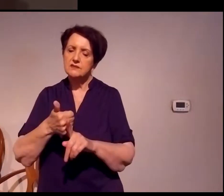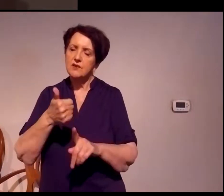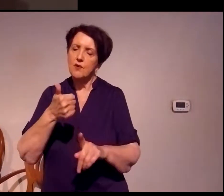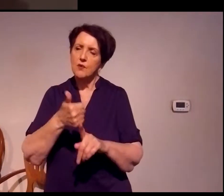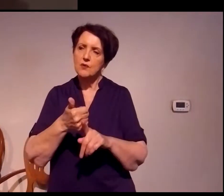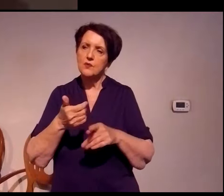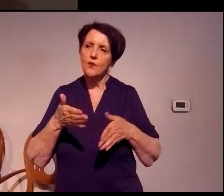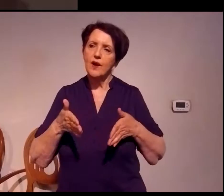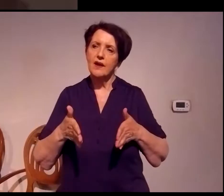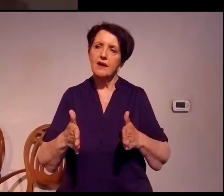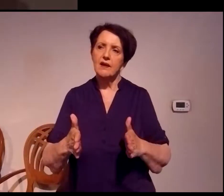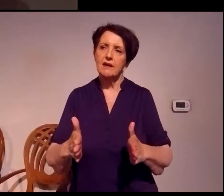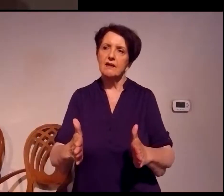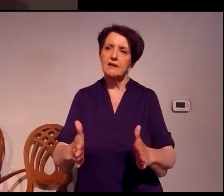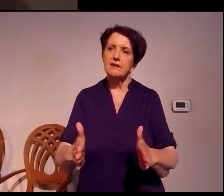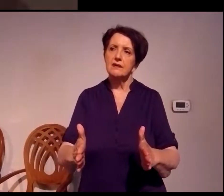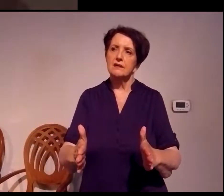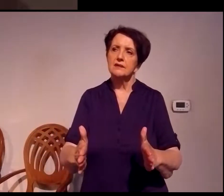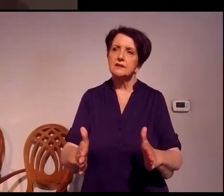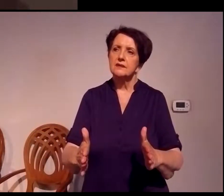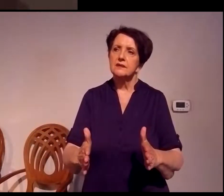way.